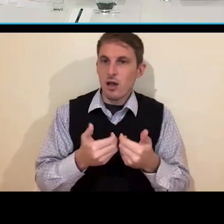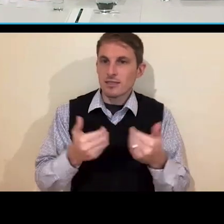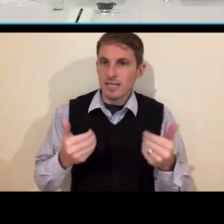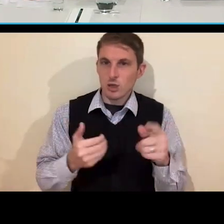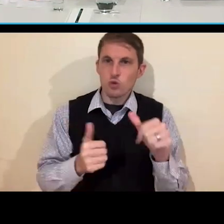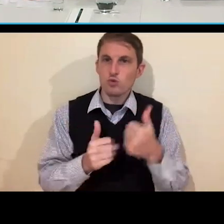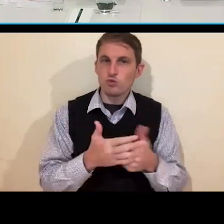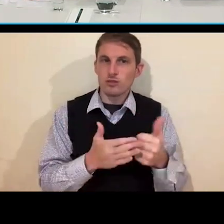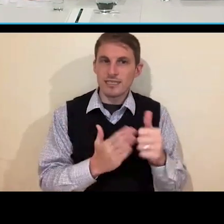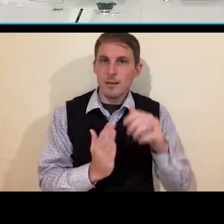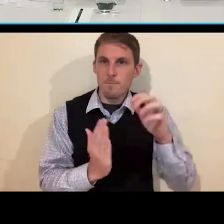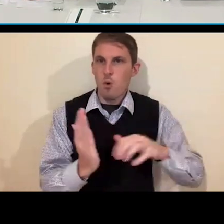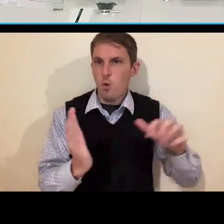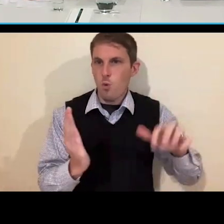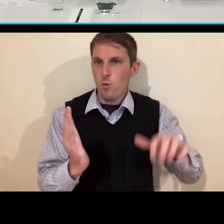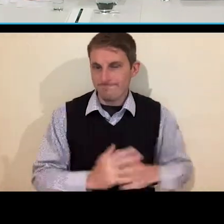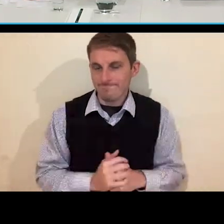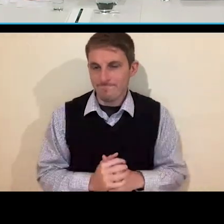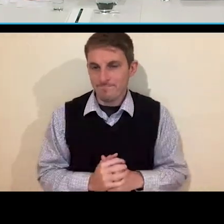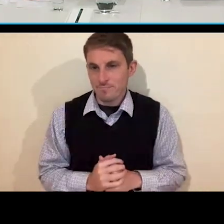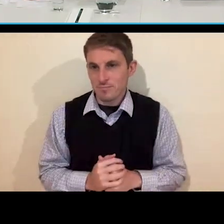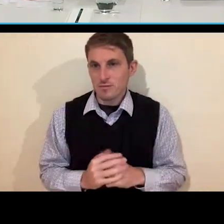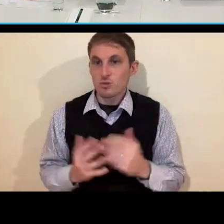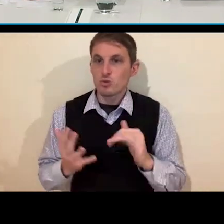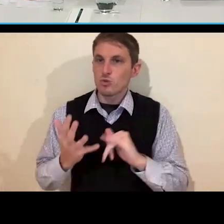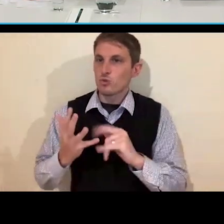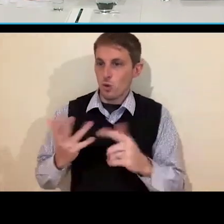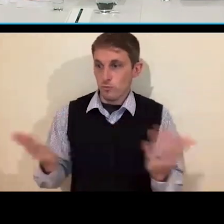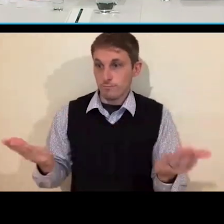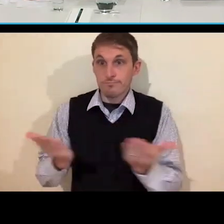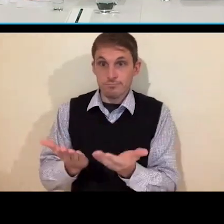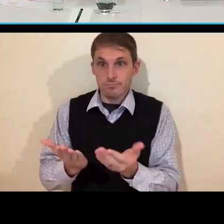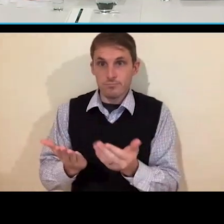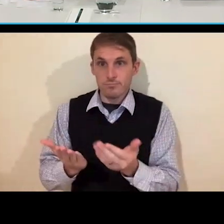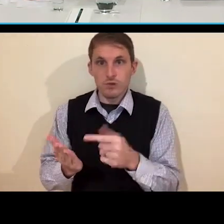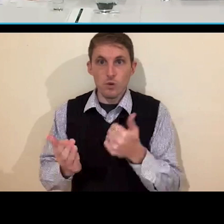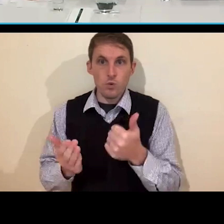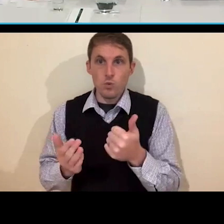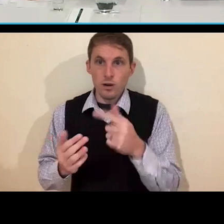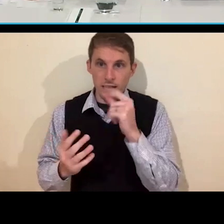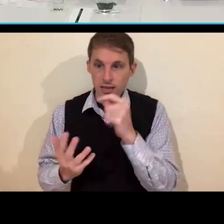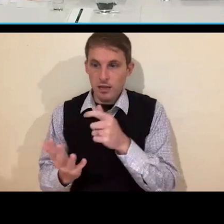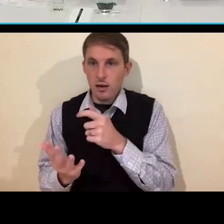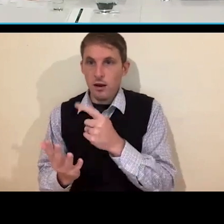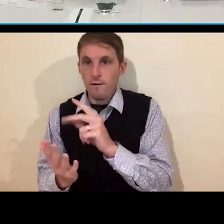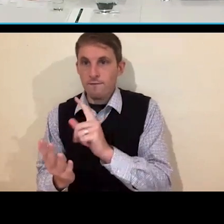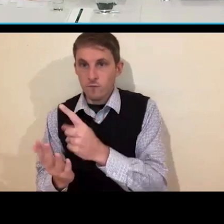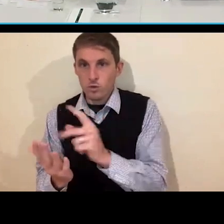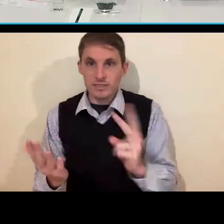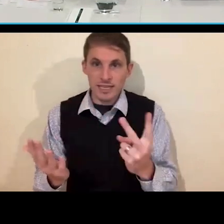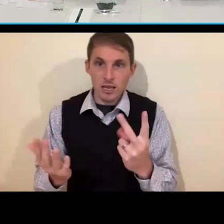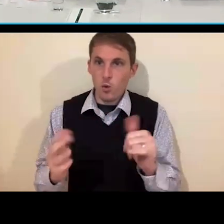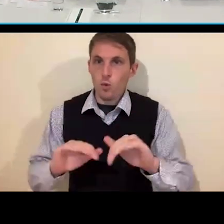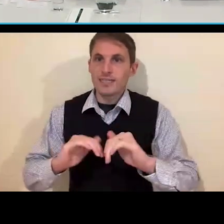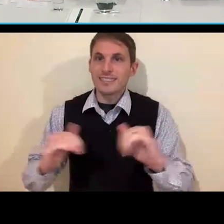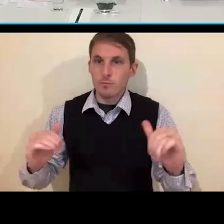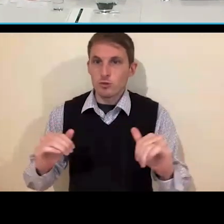more. So there's no problem with doing these surveys as one follows the other, or in doing them